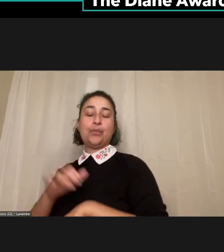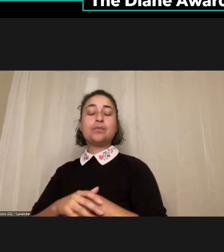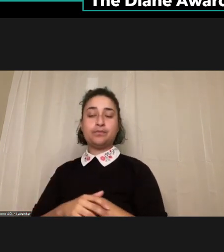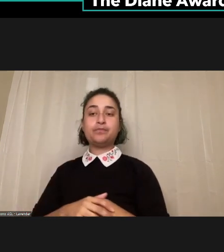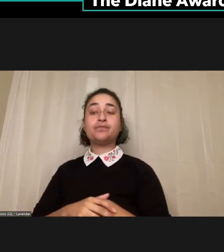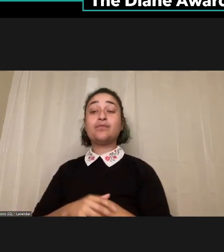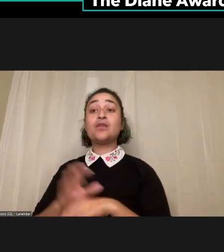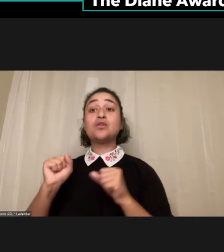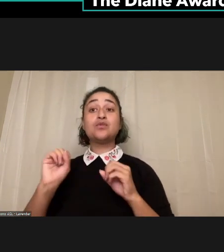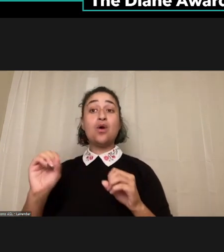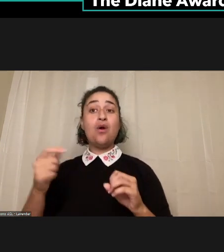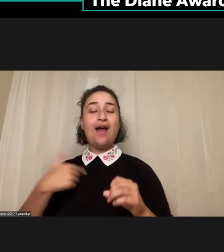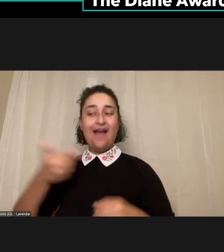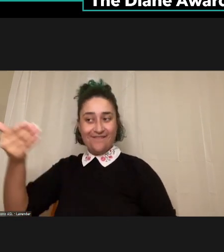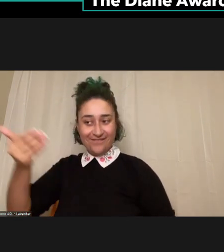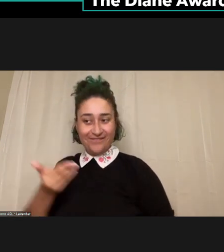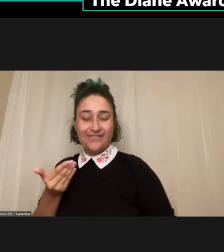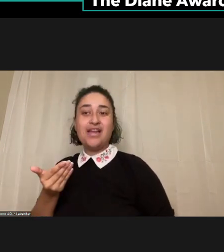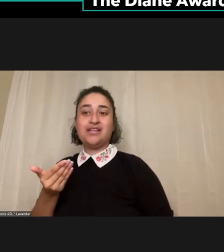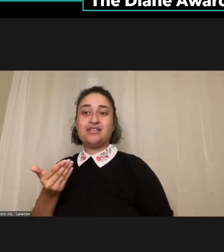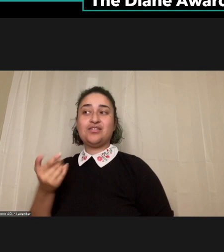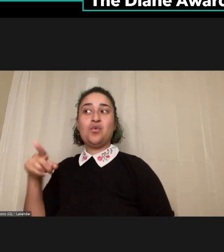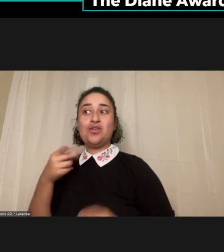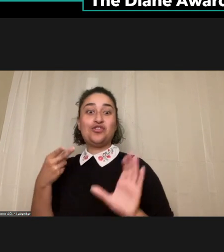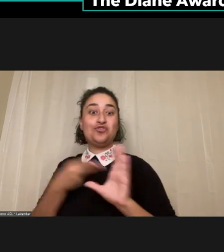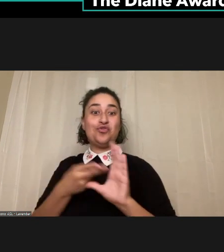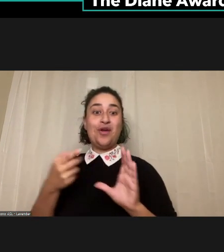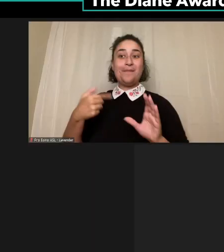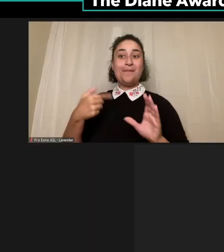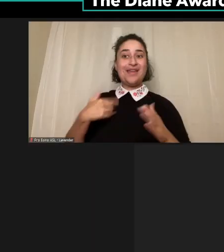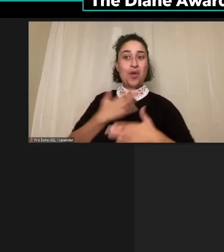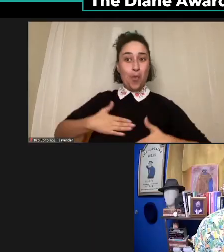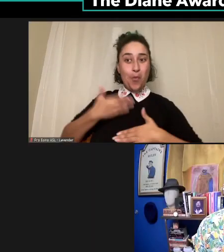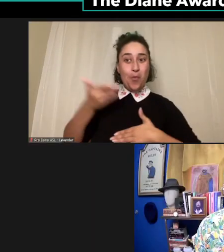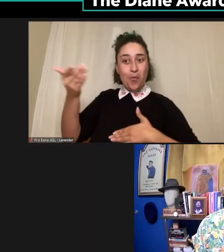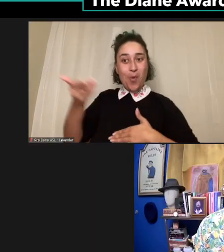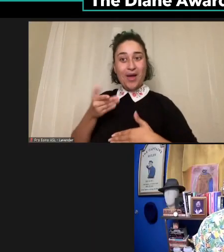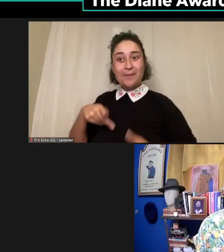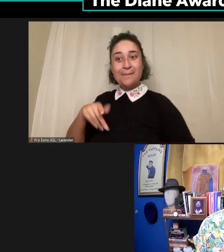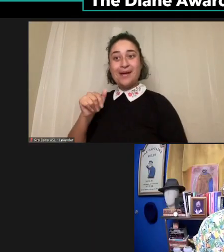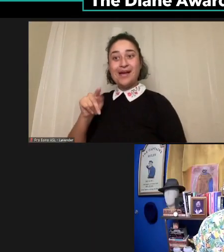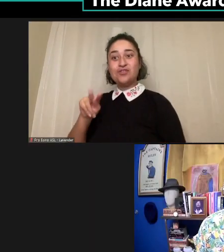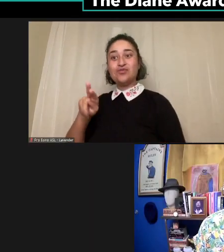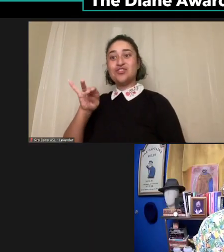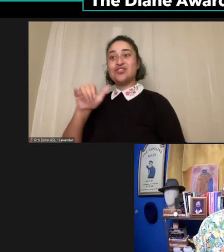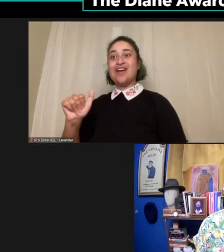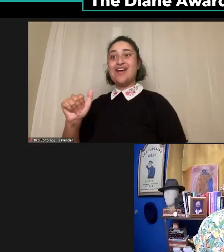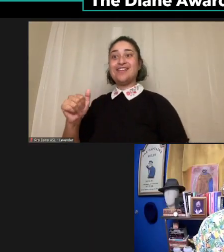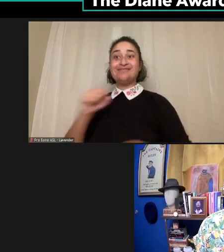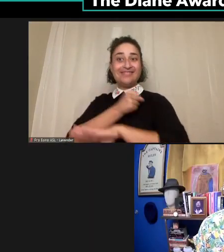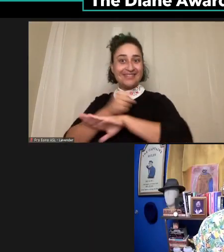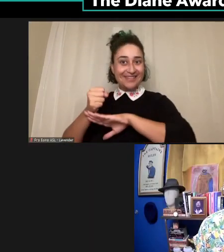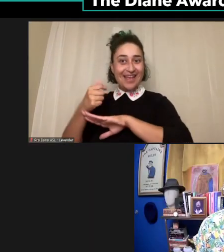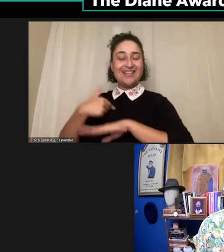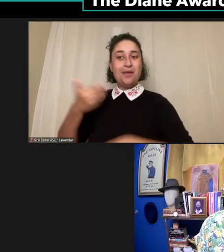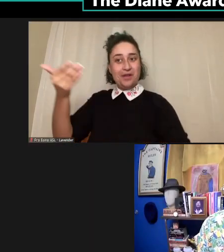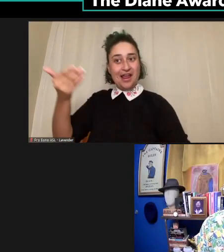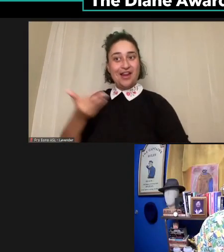And so I invite you to join me in welcoming Patricia to the virtual stage, and I'm going to introduce